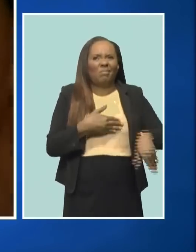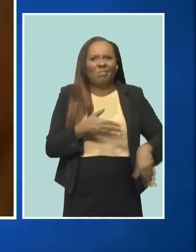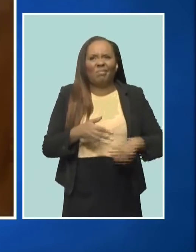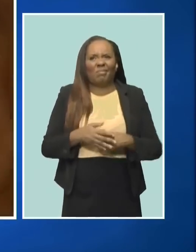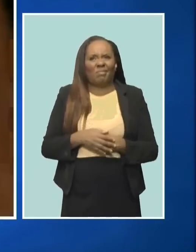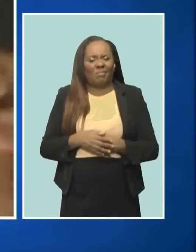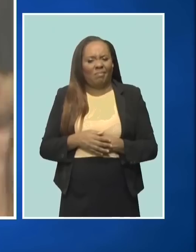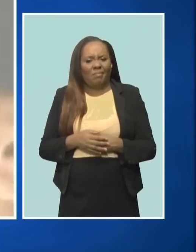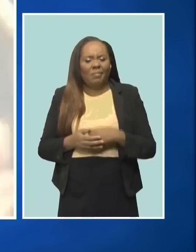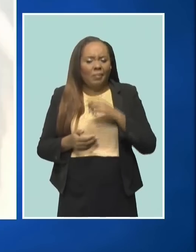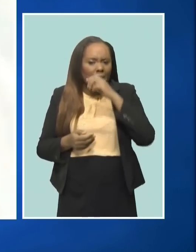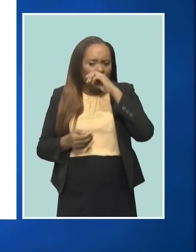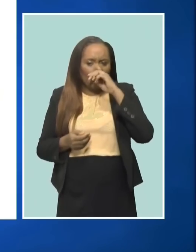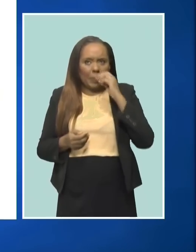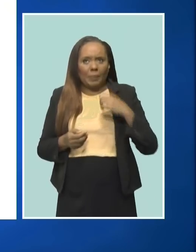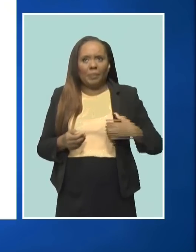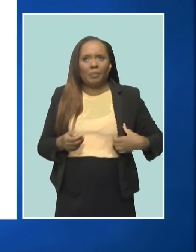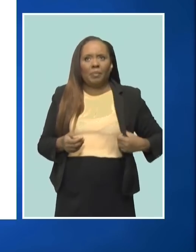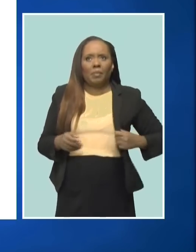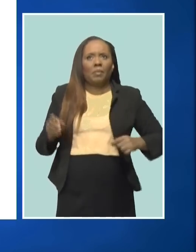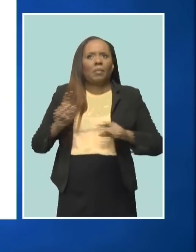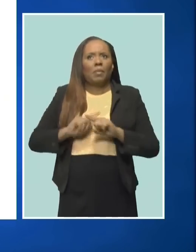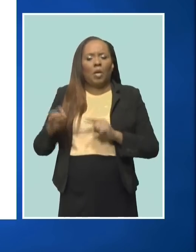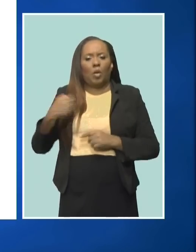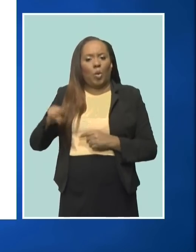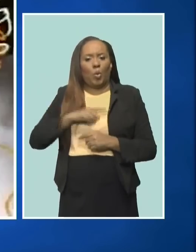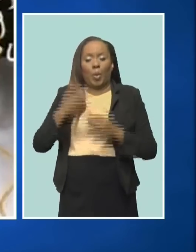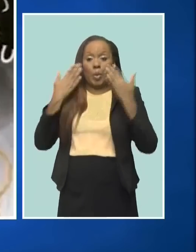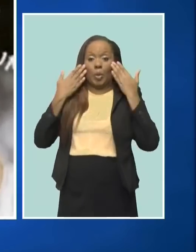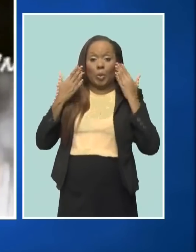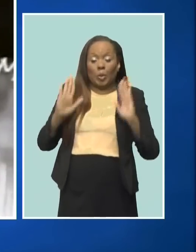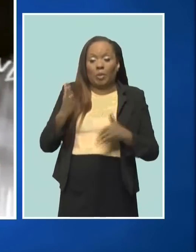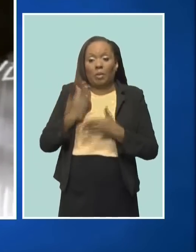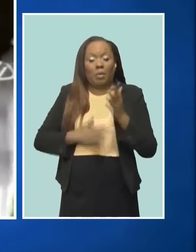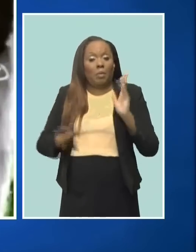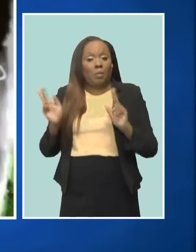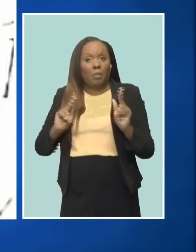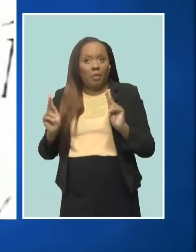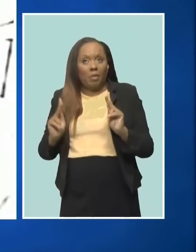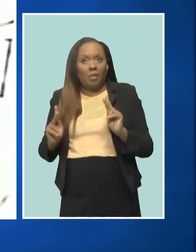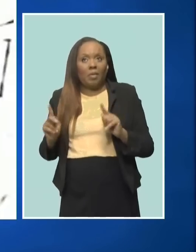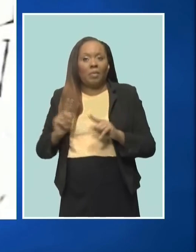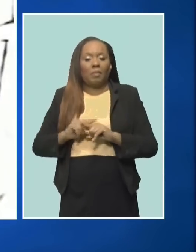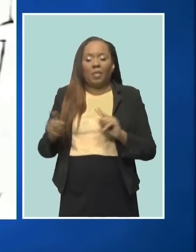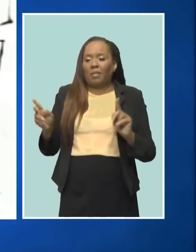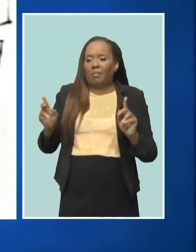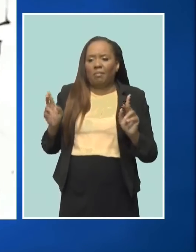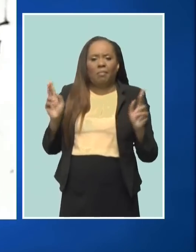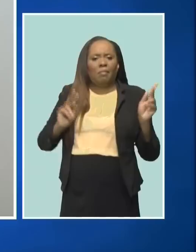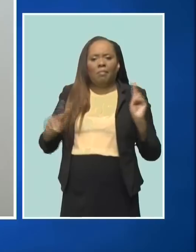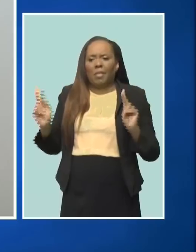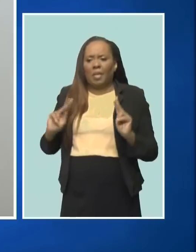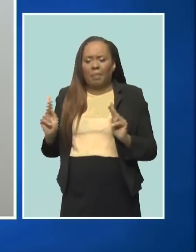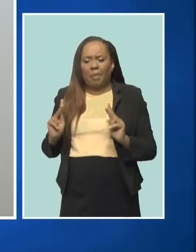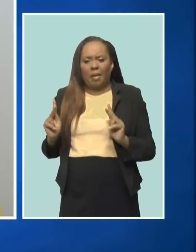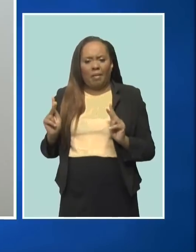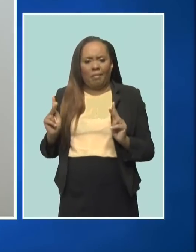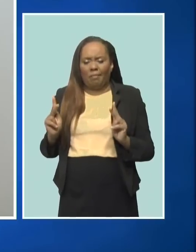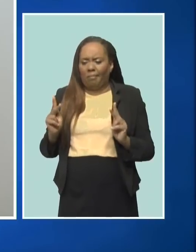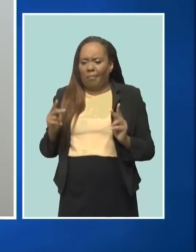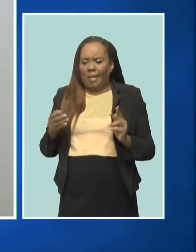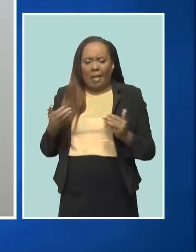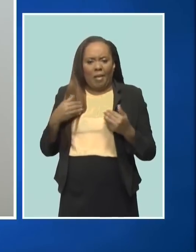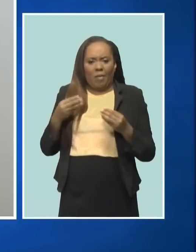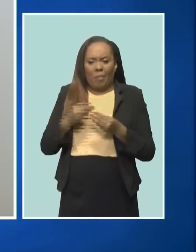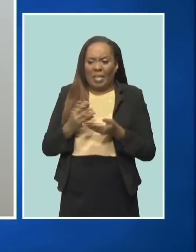never been on Billboard charts, but they buy cars and build houses and raise